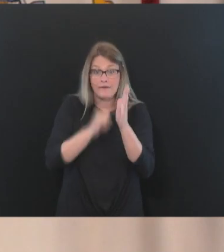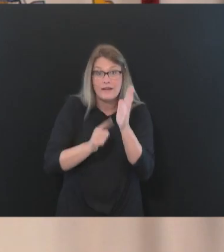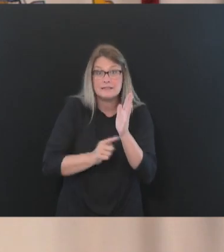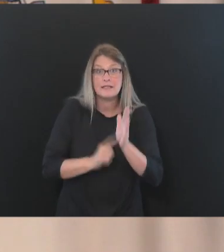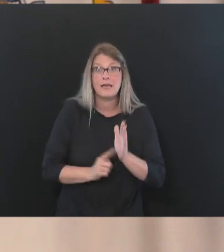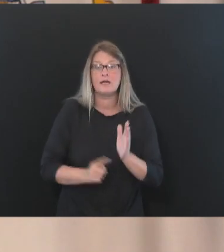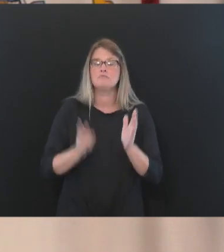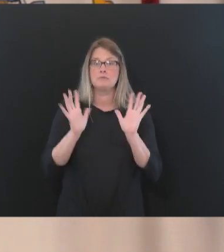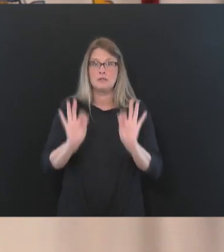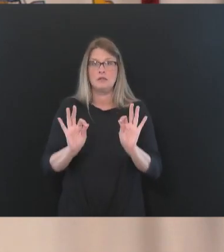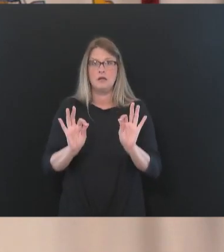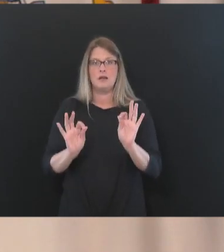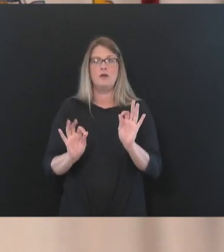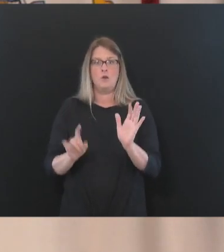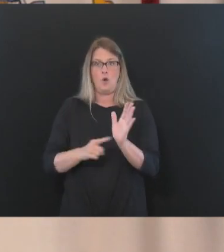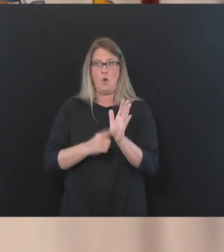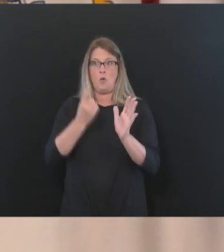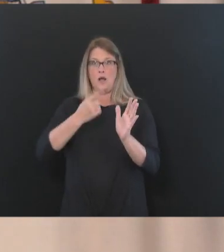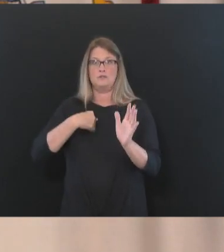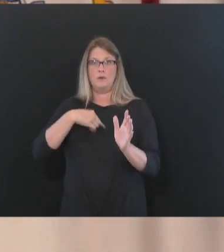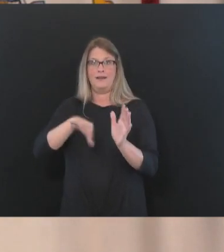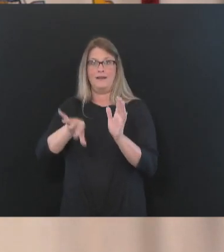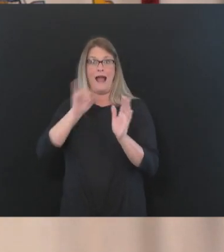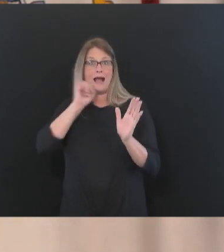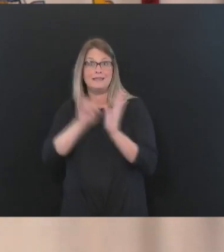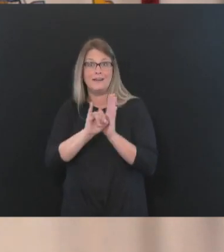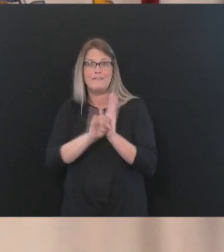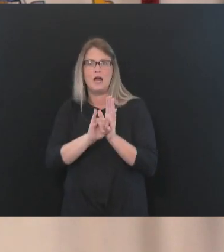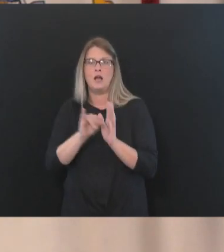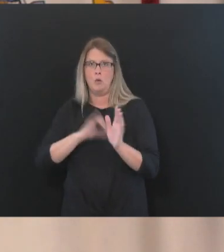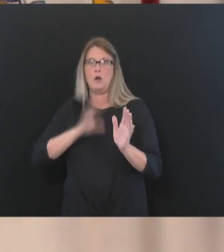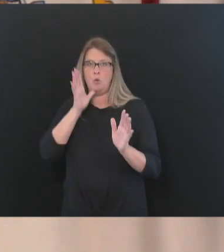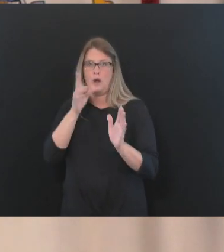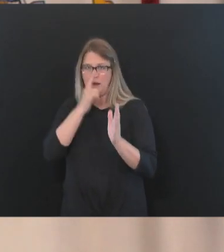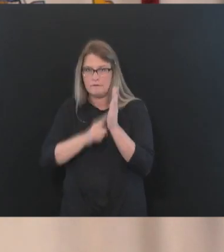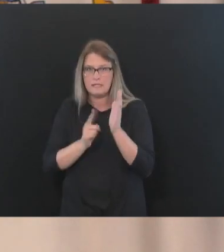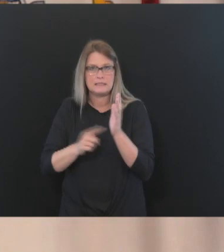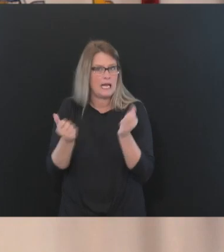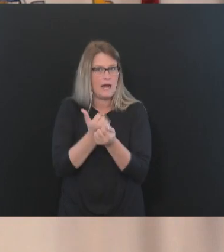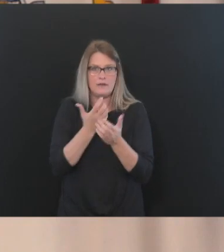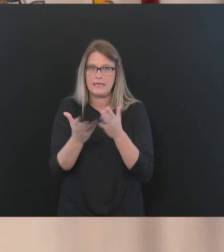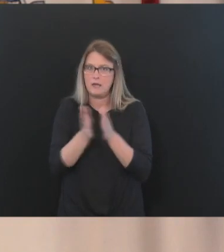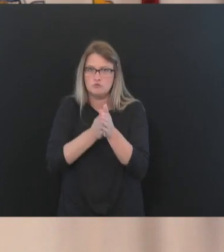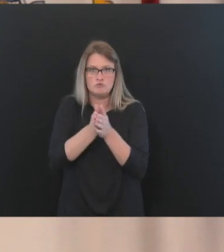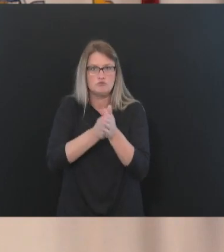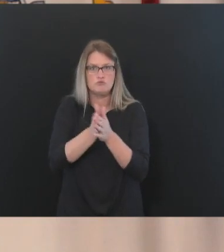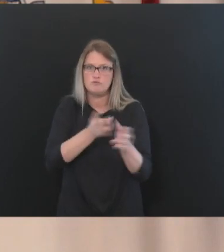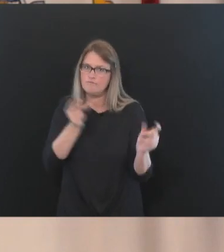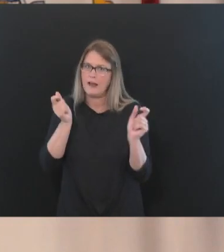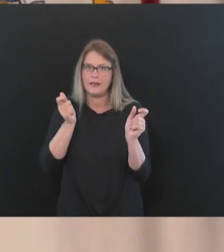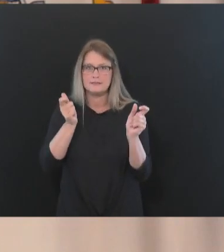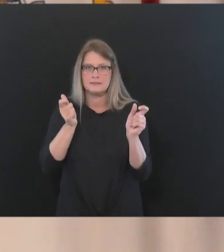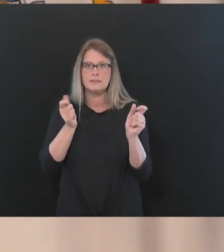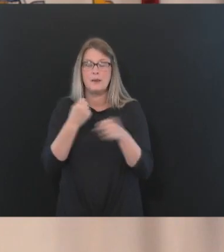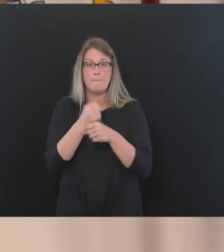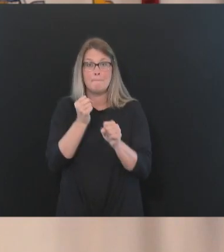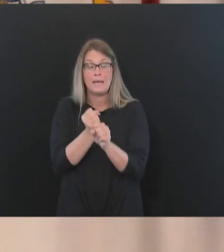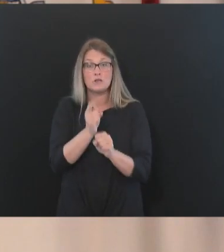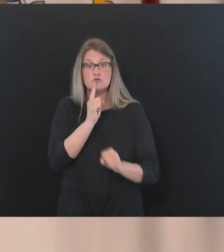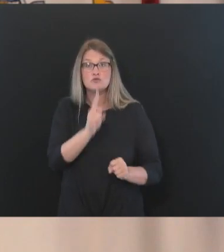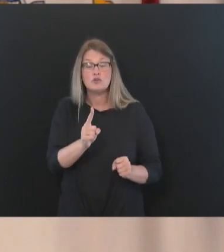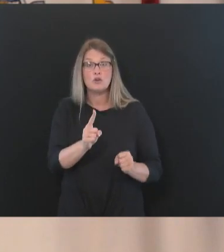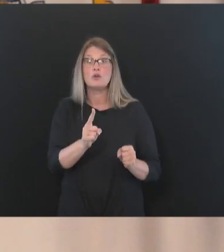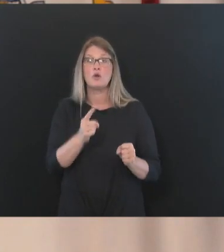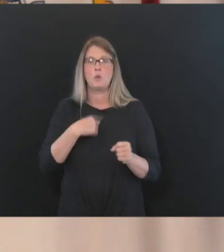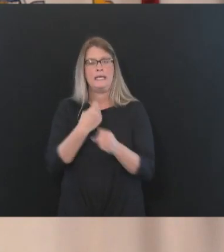trying to do. When we get a hot spot, we're going to stay right on it, and we're going to act as aggressively as possible to make sure that